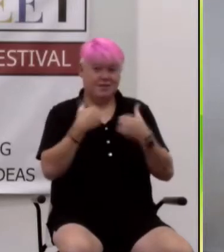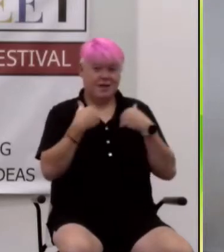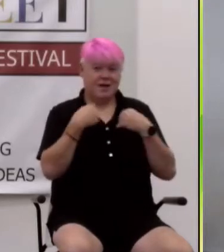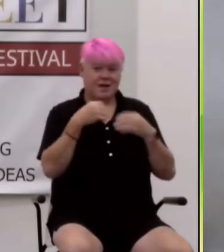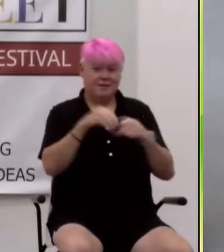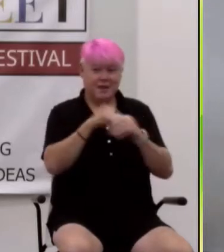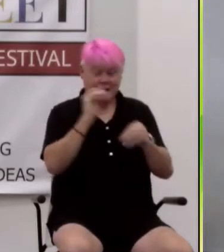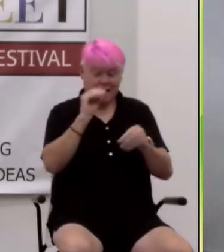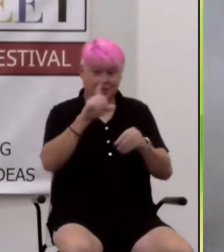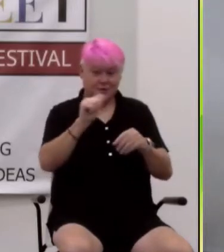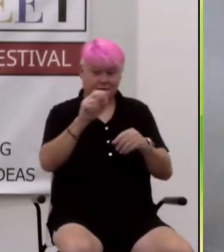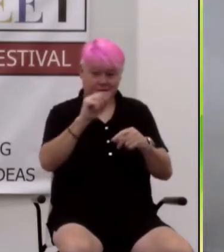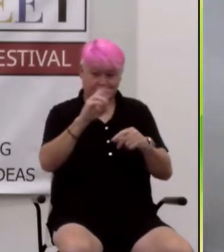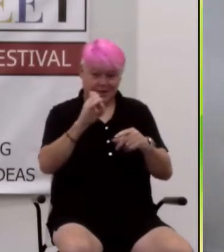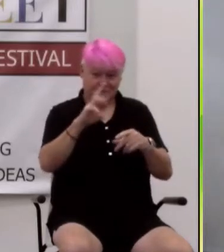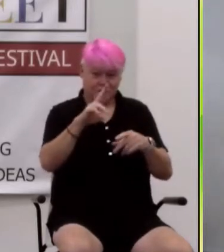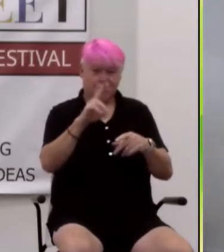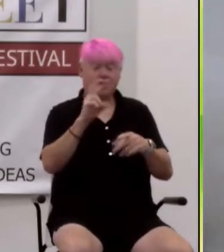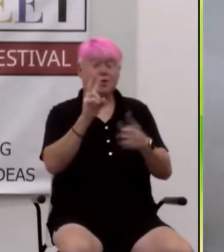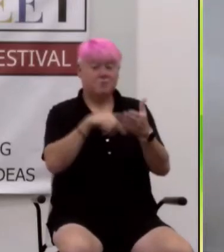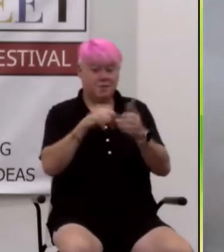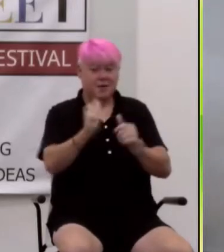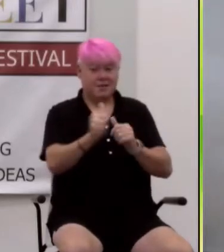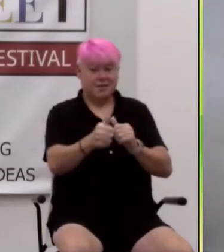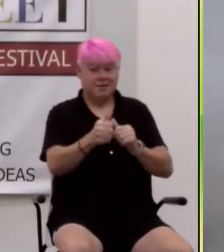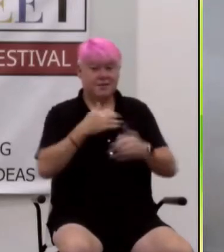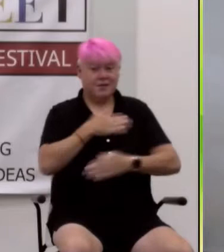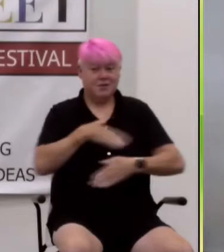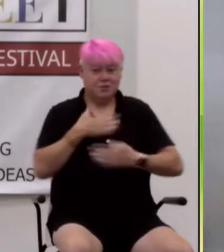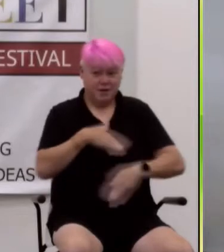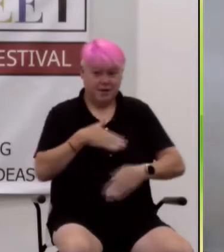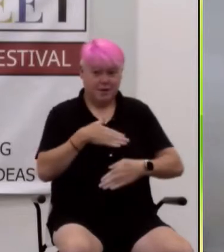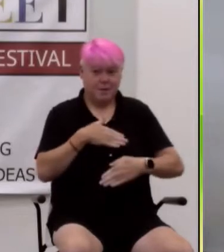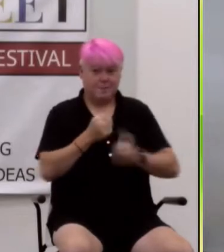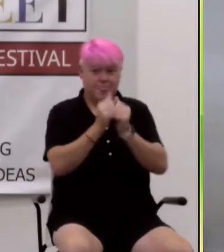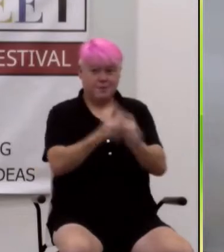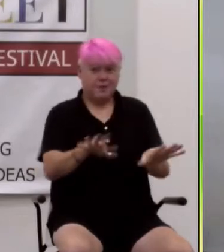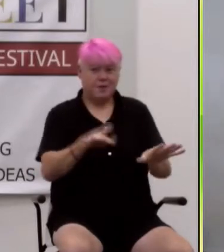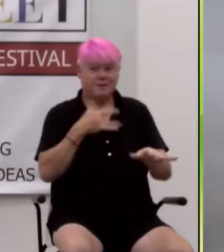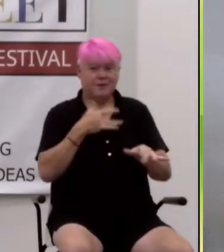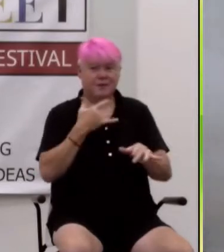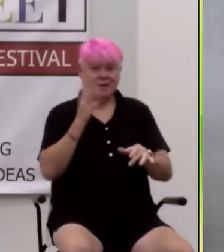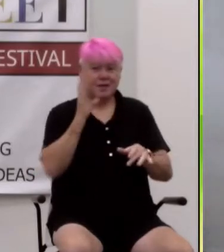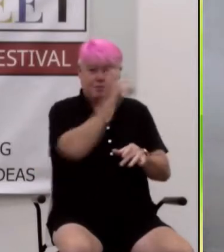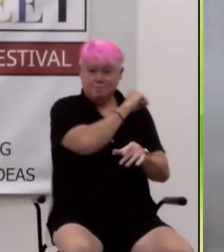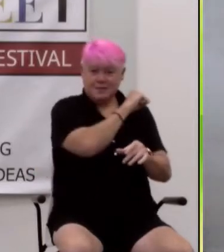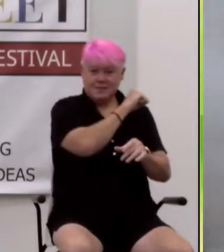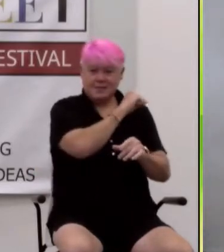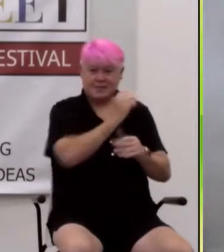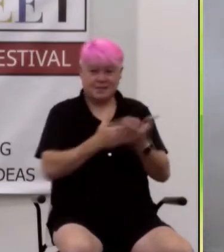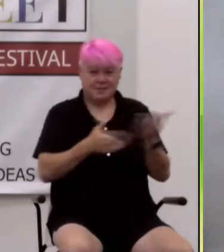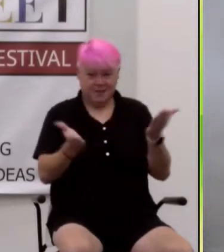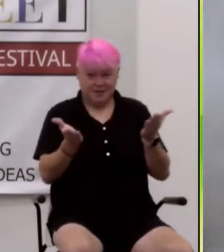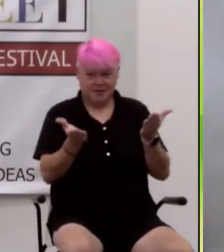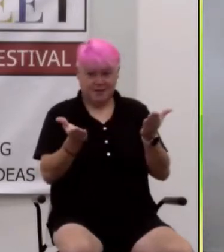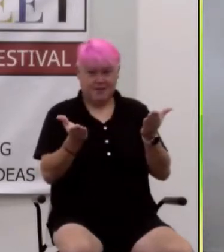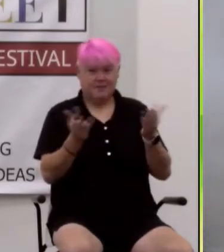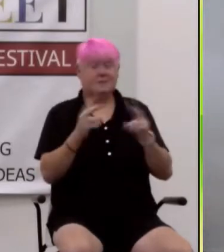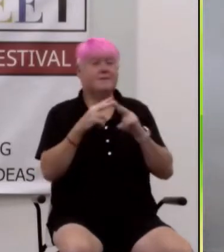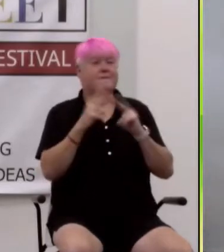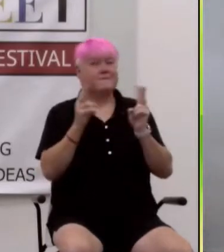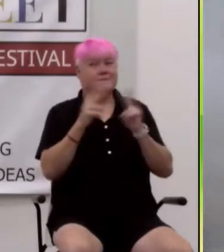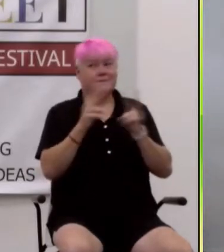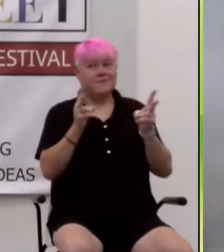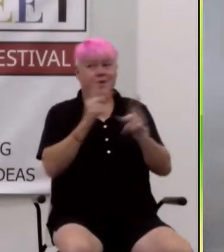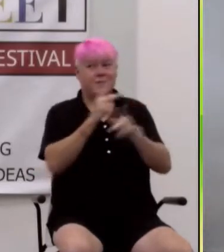own. You can read it on its own and enjoy it without feeling like you're missing anything. So I was very careful